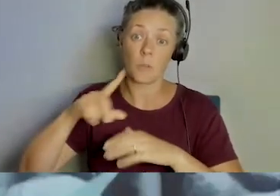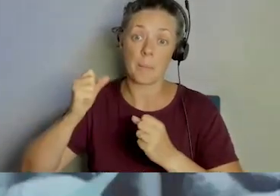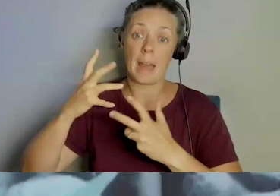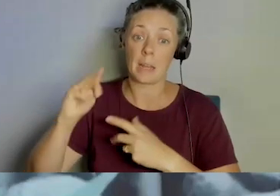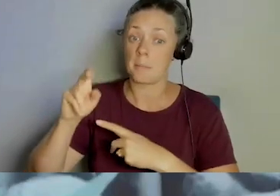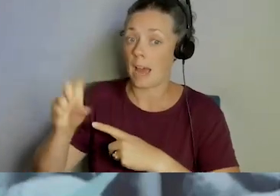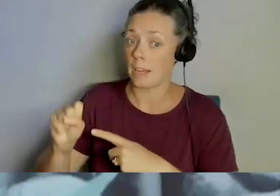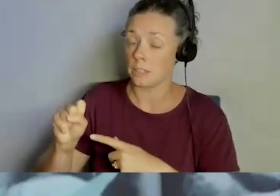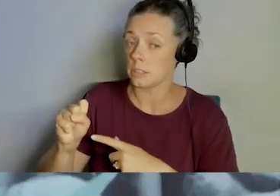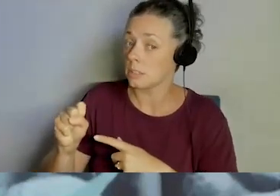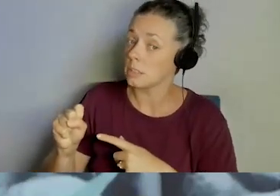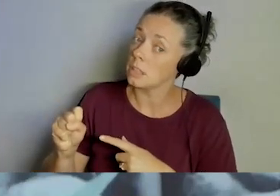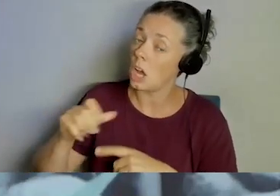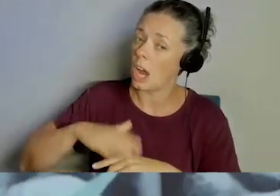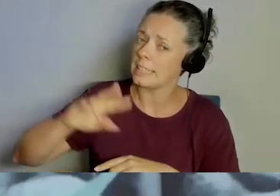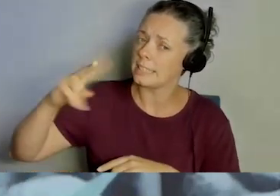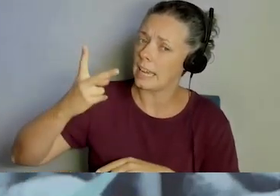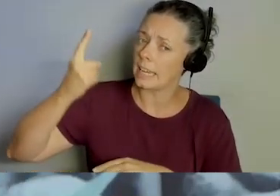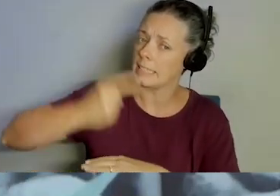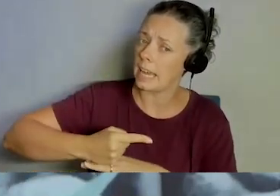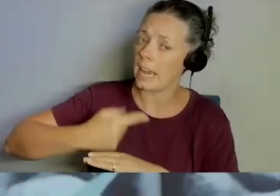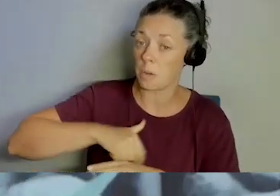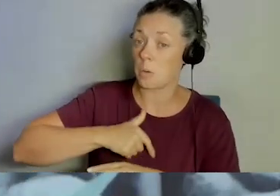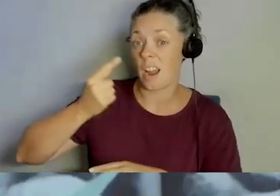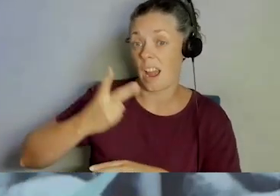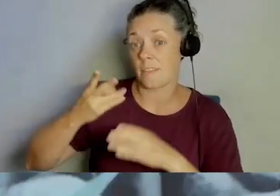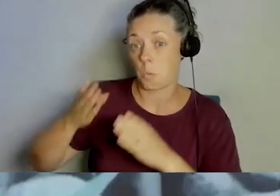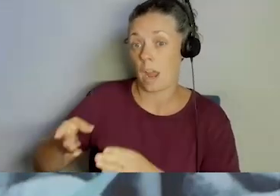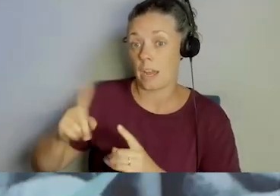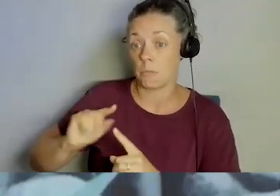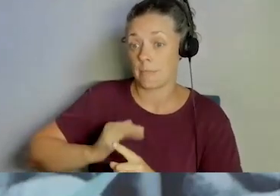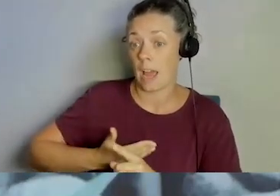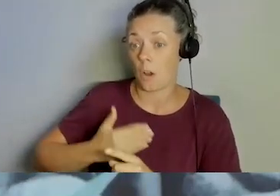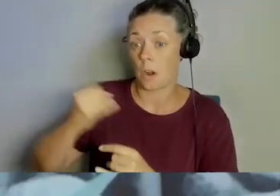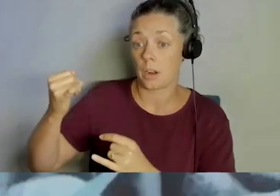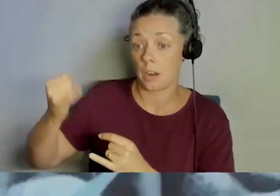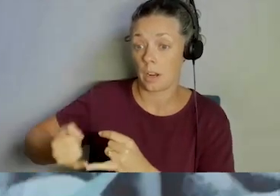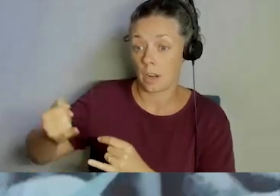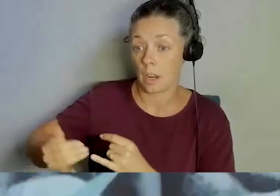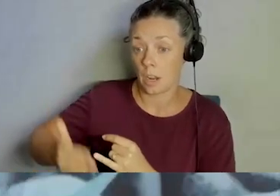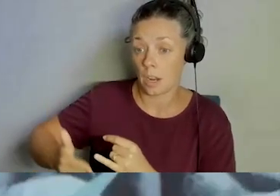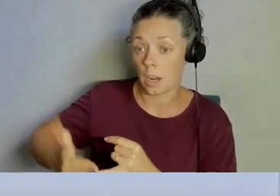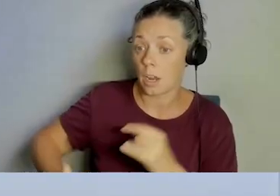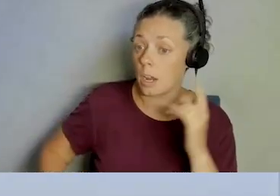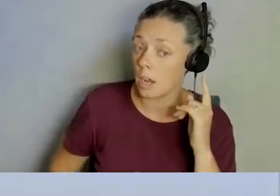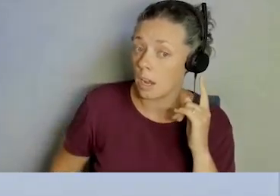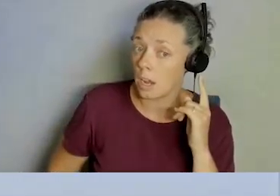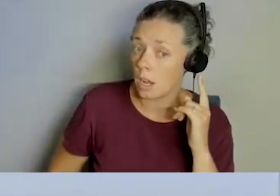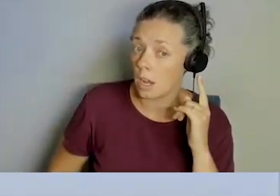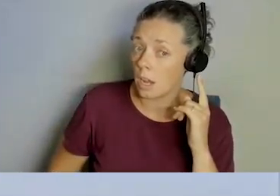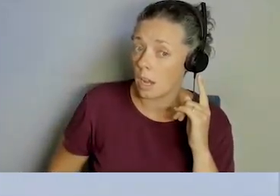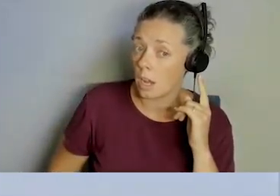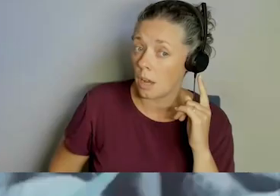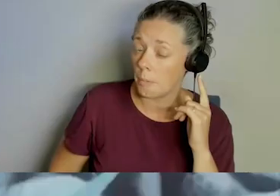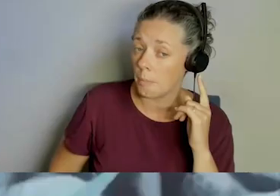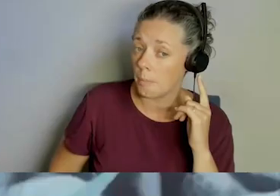the second day, we were halfway through our trail. My mom's hands and feet got really, really swollen. She could no longer